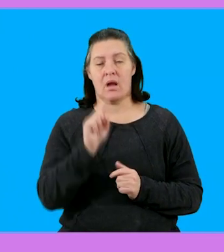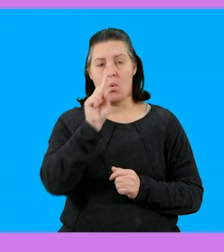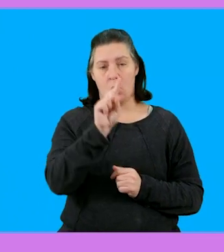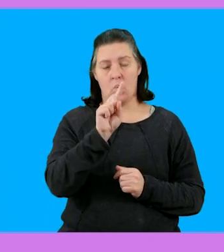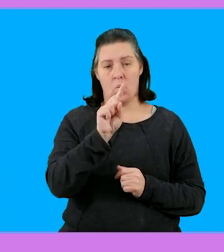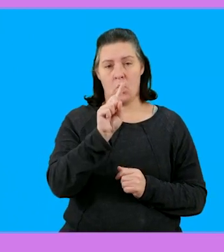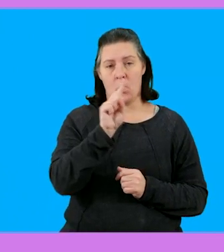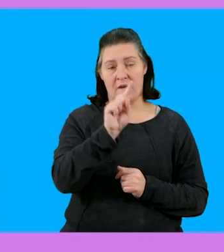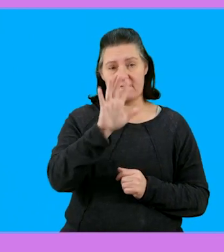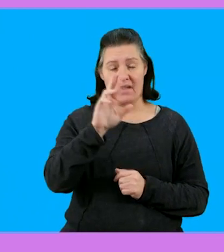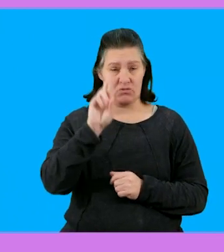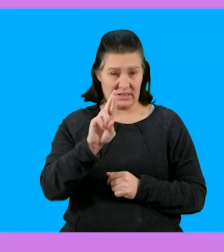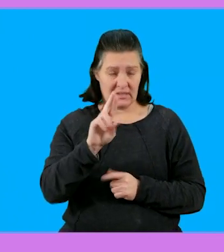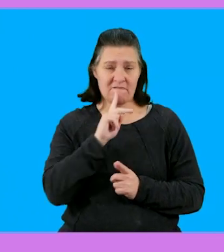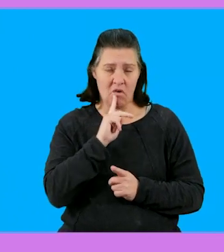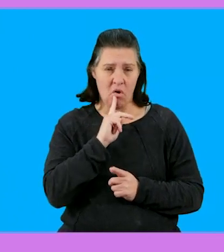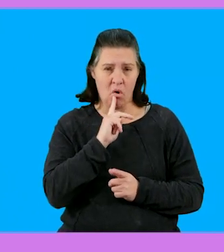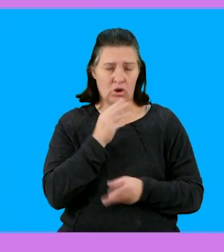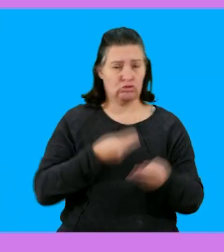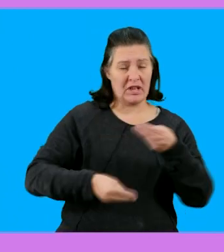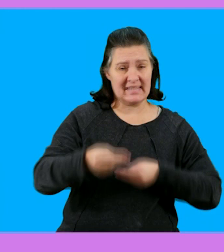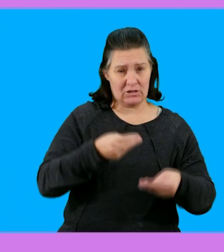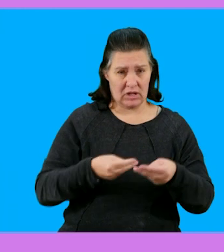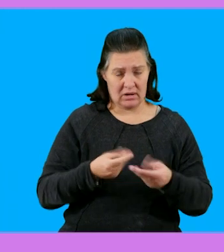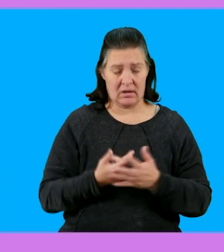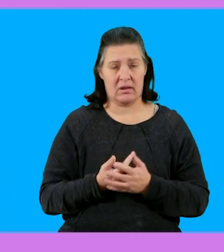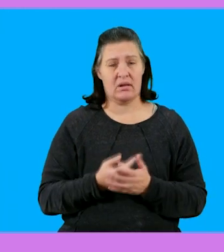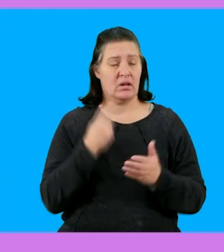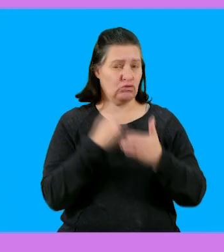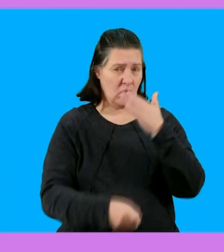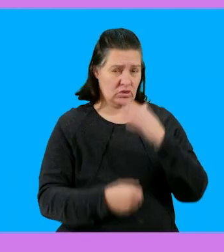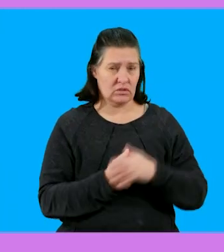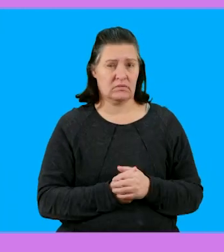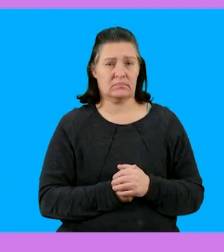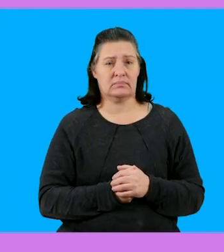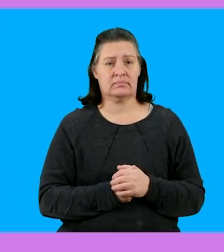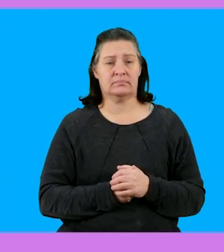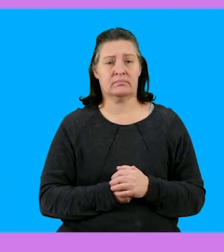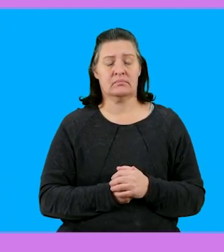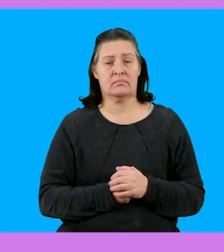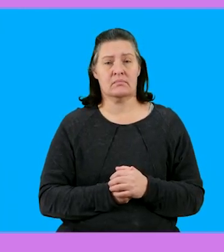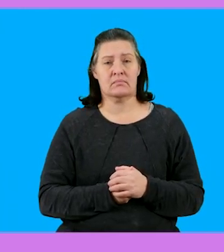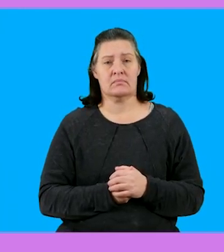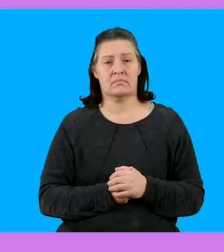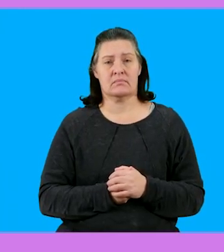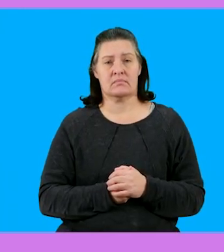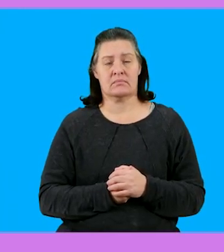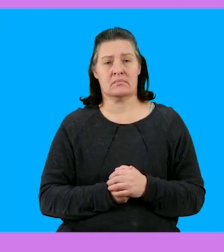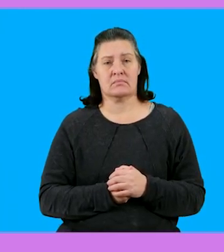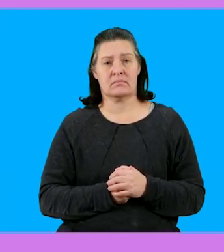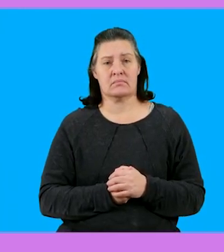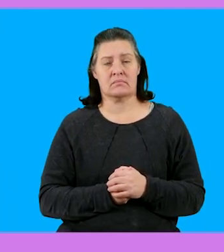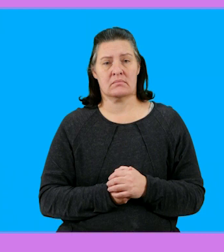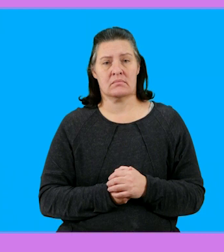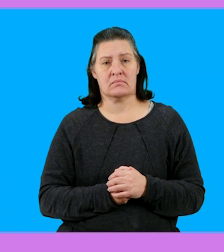15 Rand for transaction charge, right? So I'm going to write it down. So that will be 15